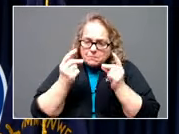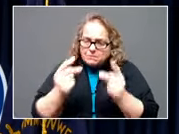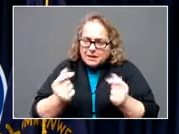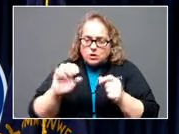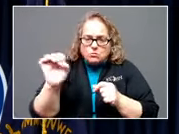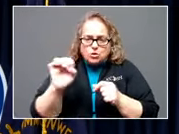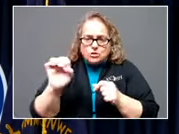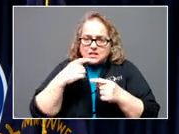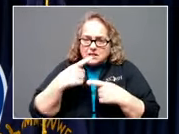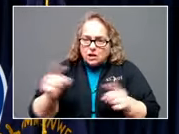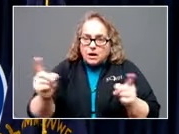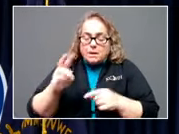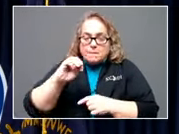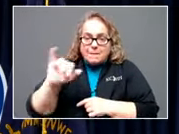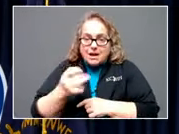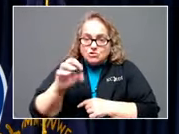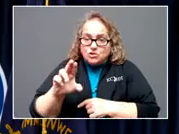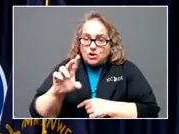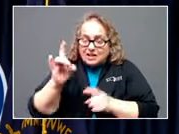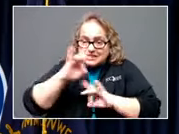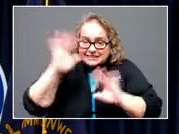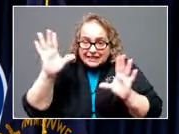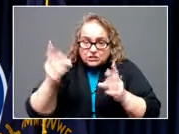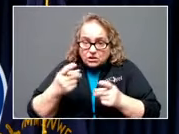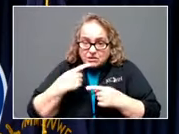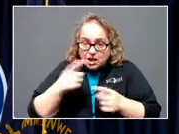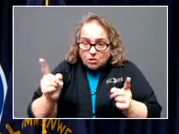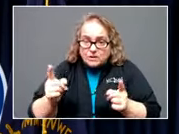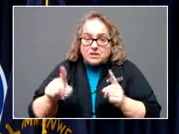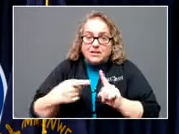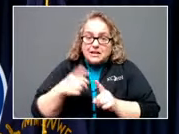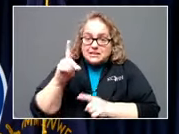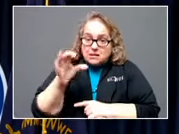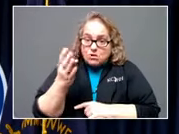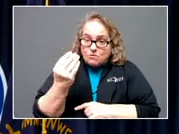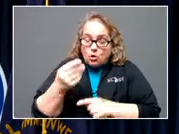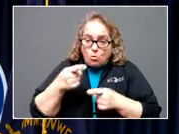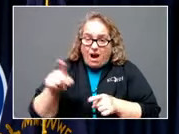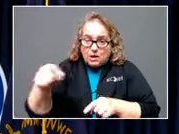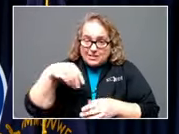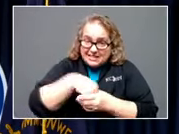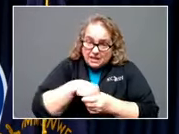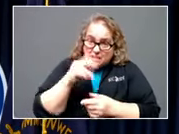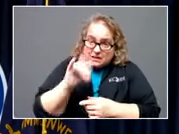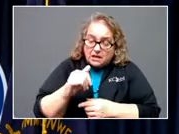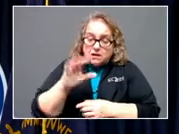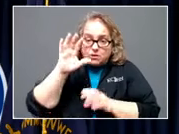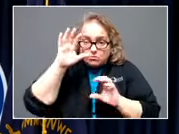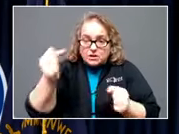major disaster declaration. Then on December 14th, while he was in Kentucky, the president provided